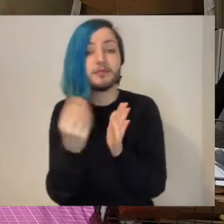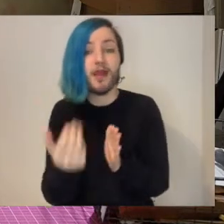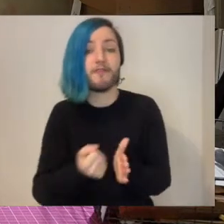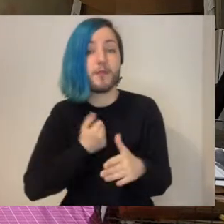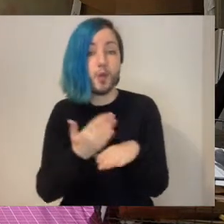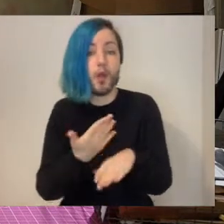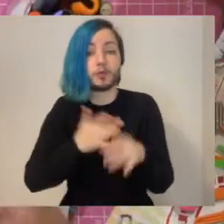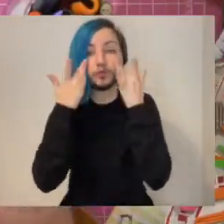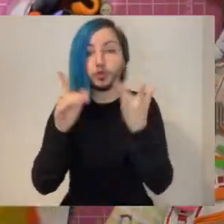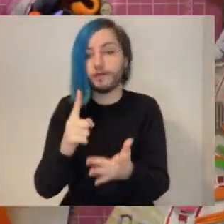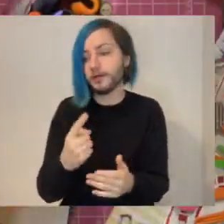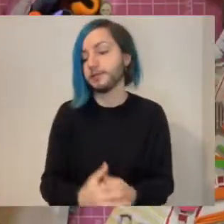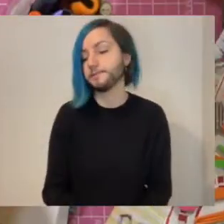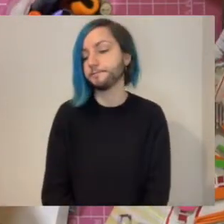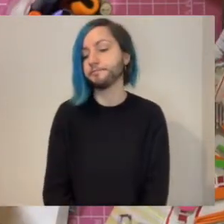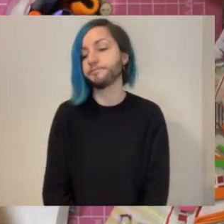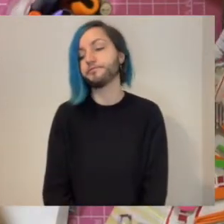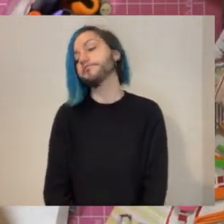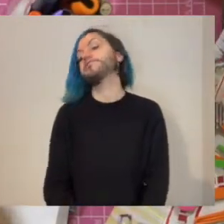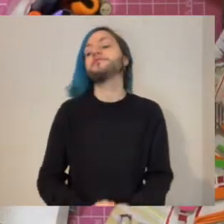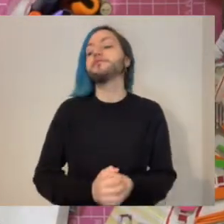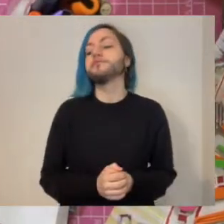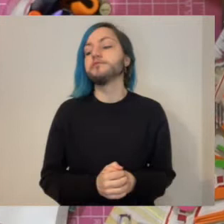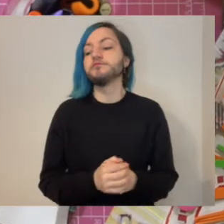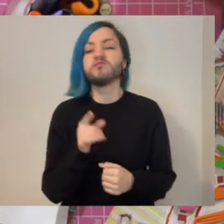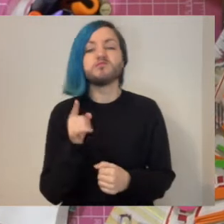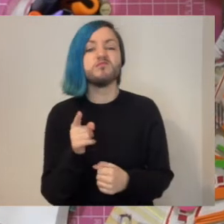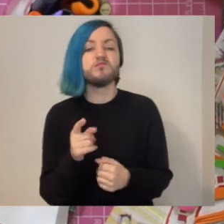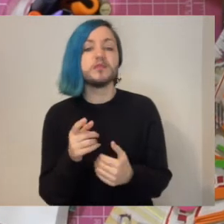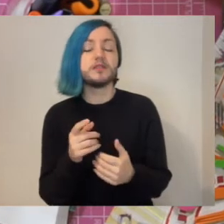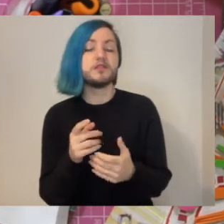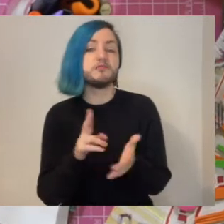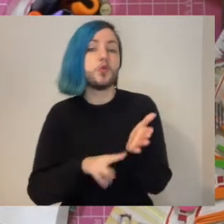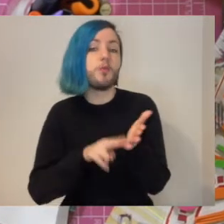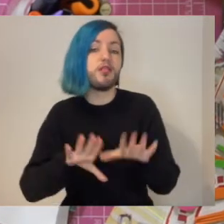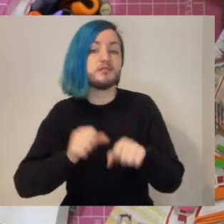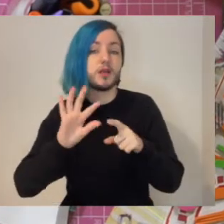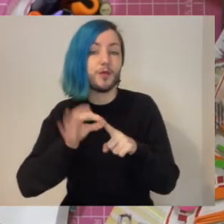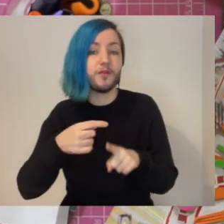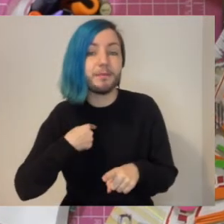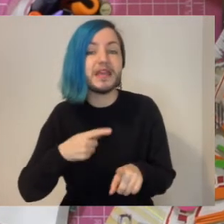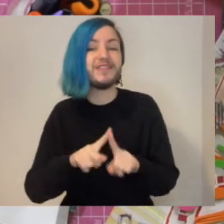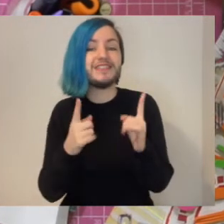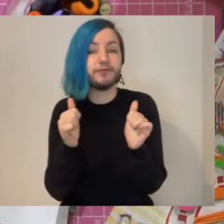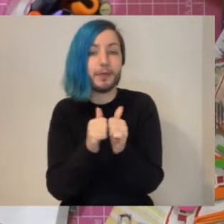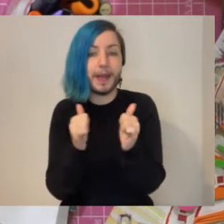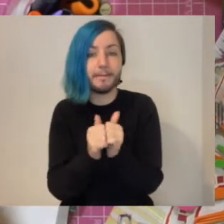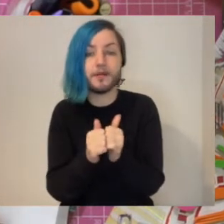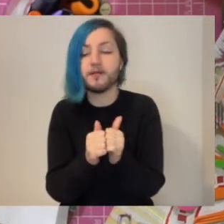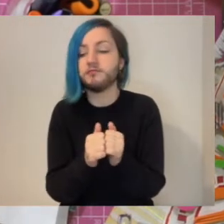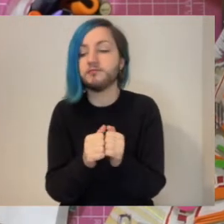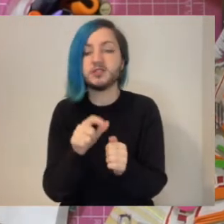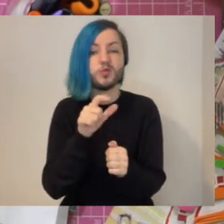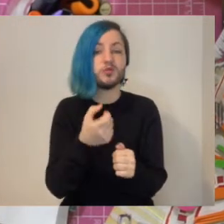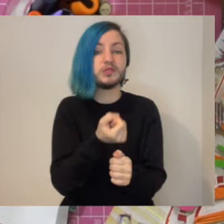work that I want to show you. So this is like a typical starting point of me using different bits of paper.